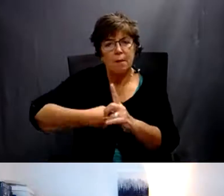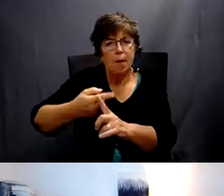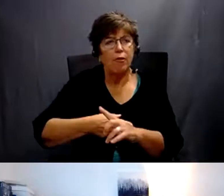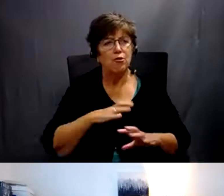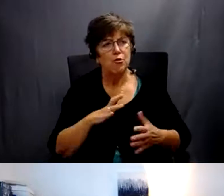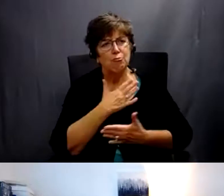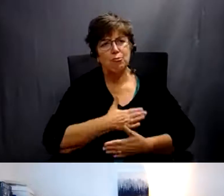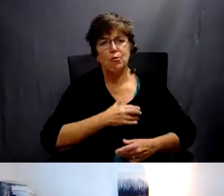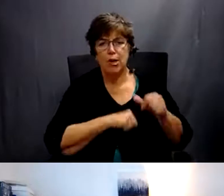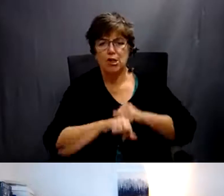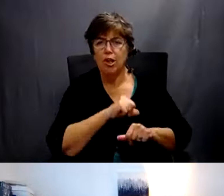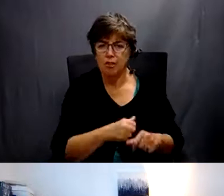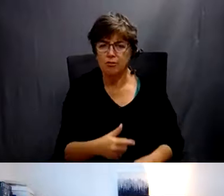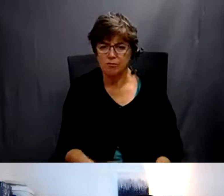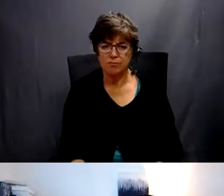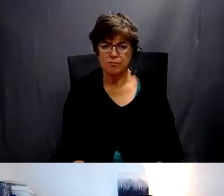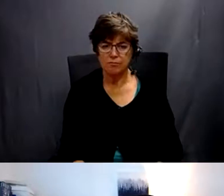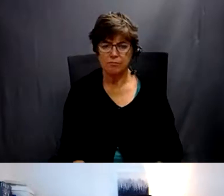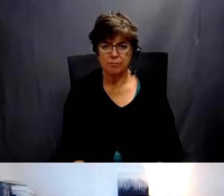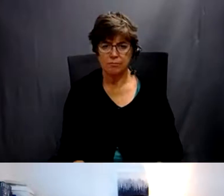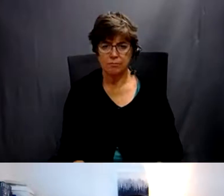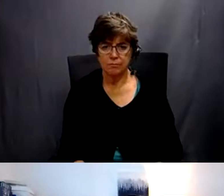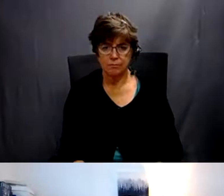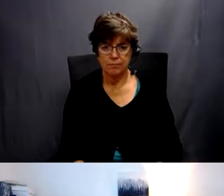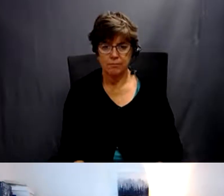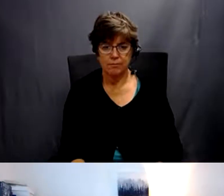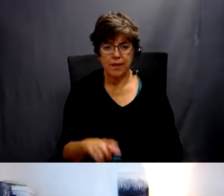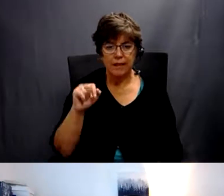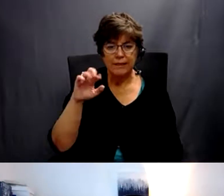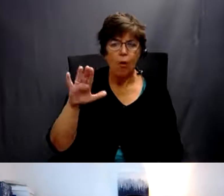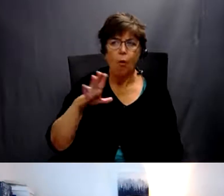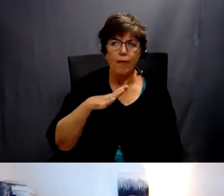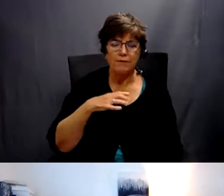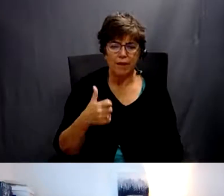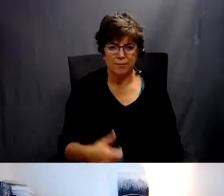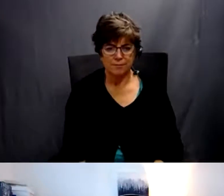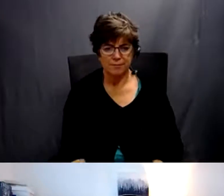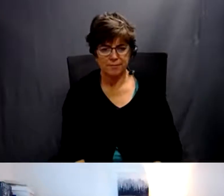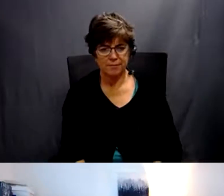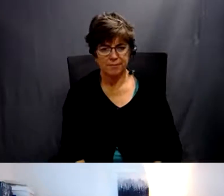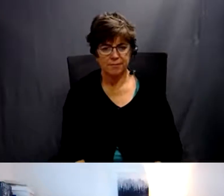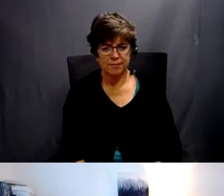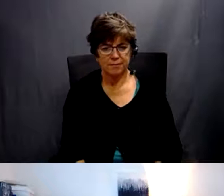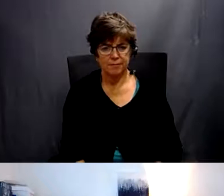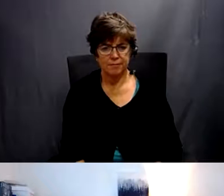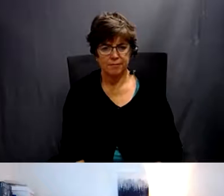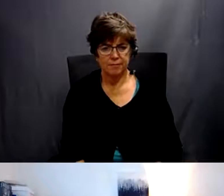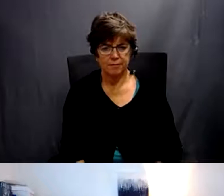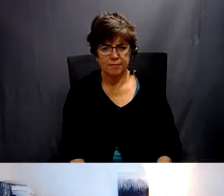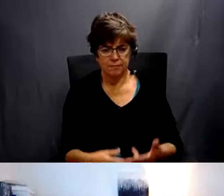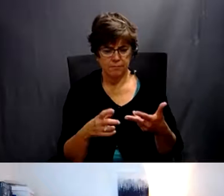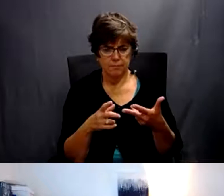that. Yeah, and that's okay, Tara, no worries. And then that last question, there